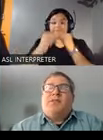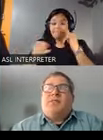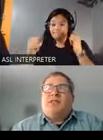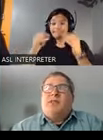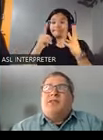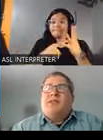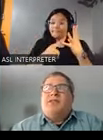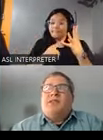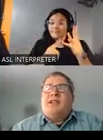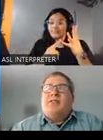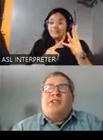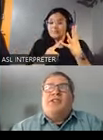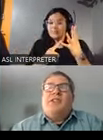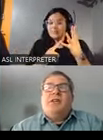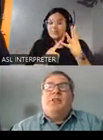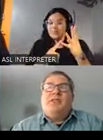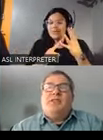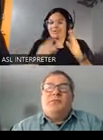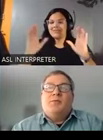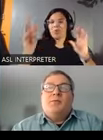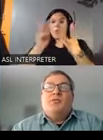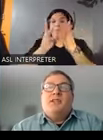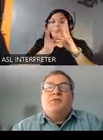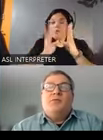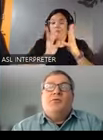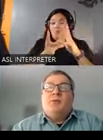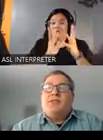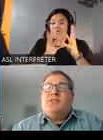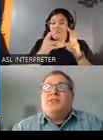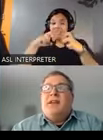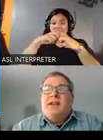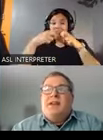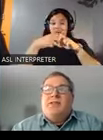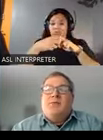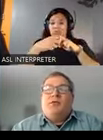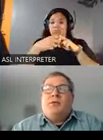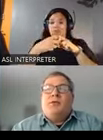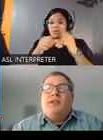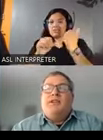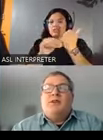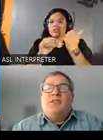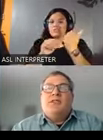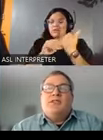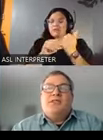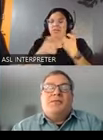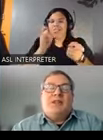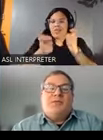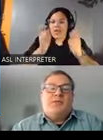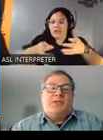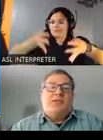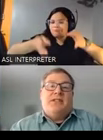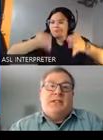climate risk assessment to understand how changing climate conditions will present future risks and how this can be incorporated into our decisions